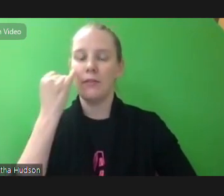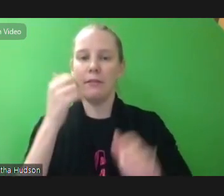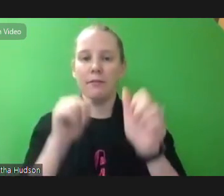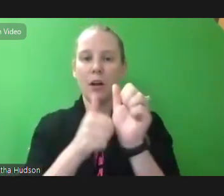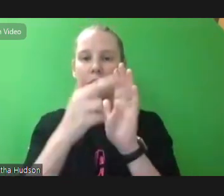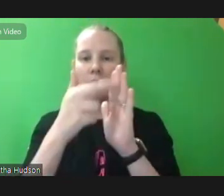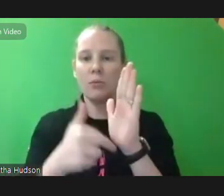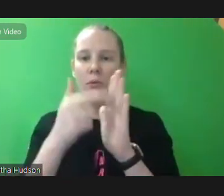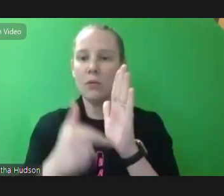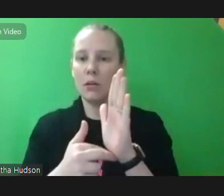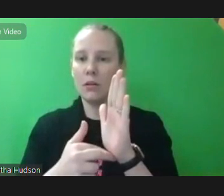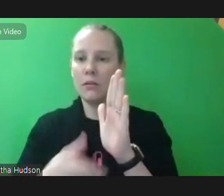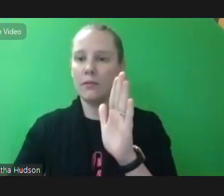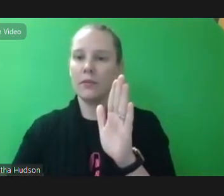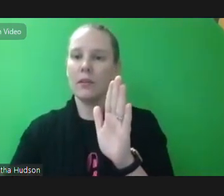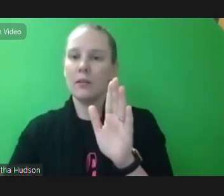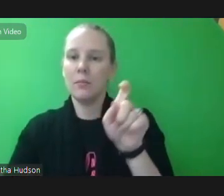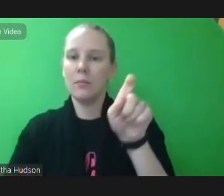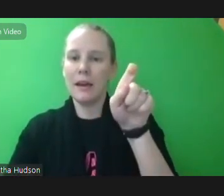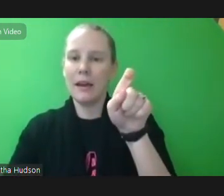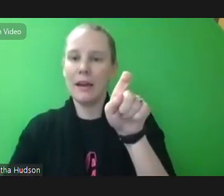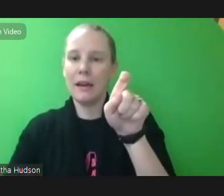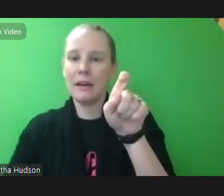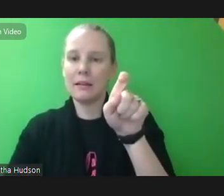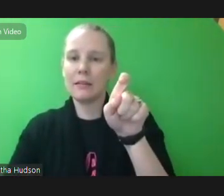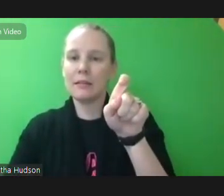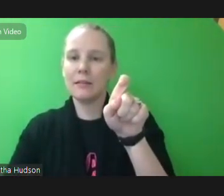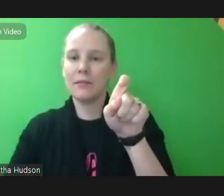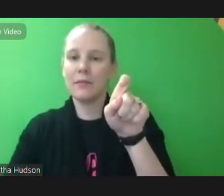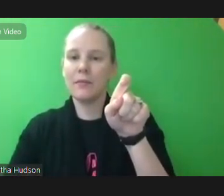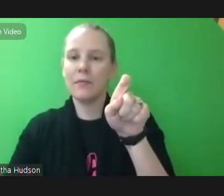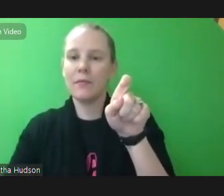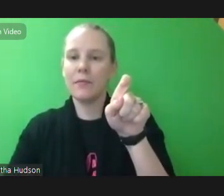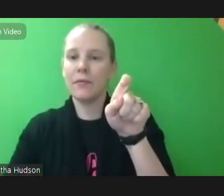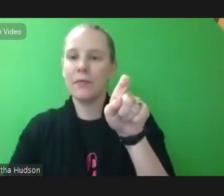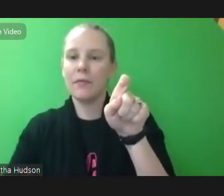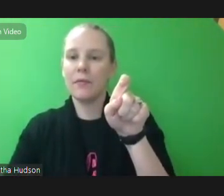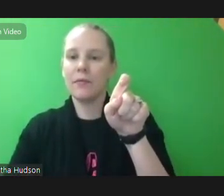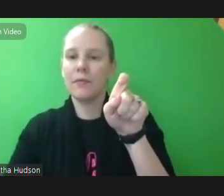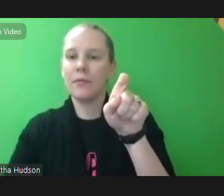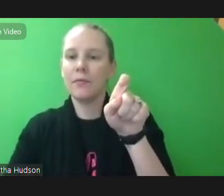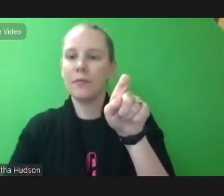So if I follow the rule, my x